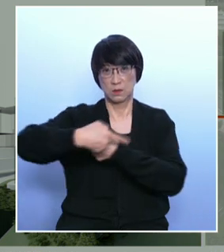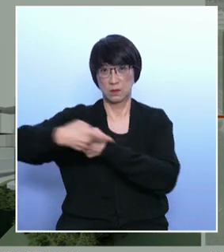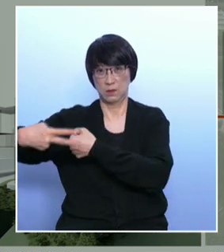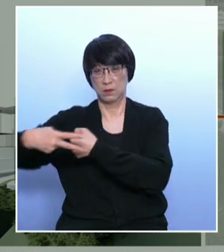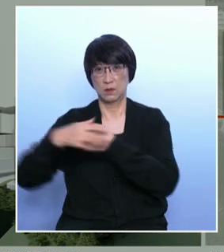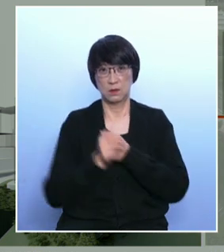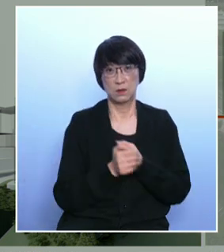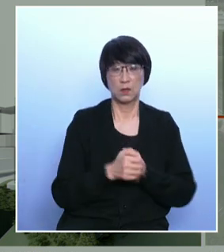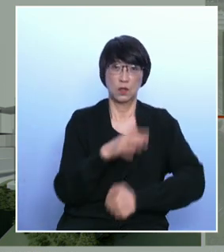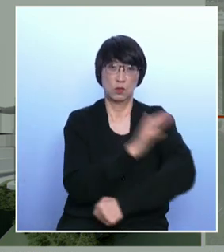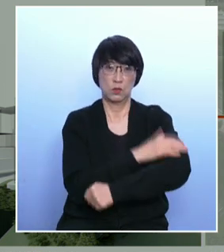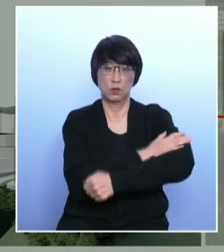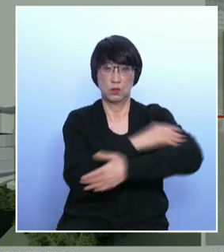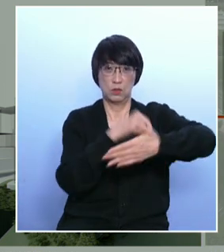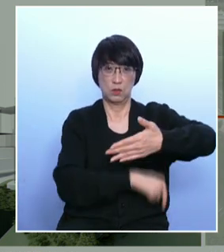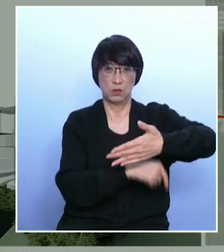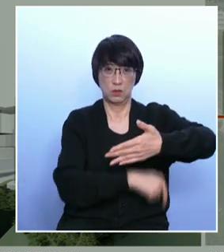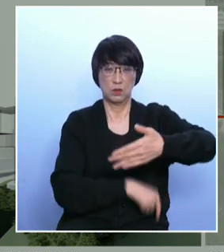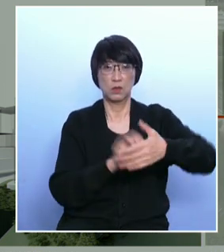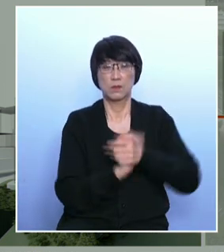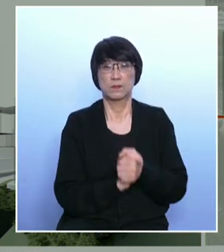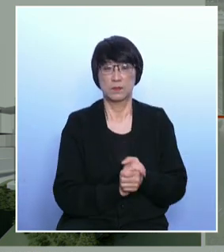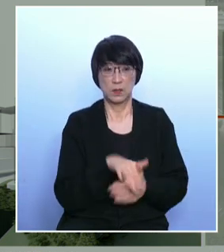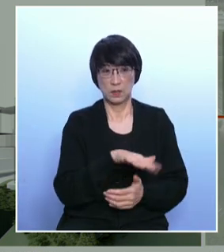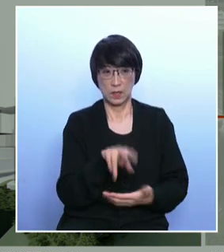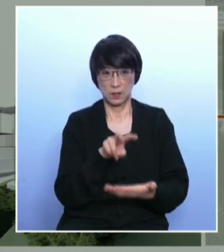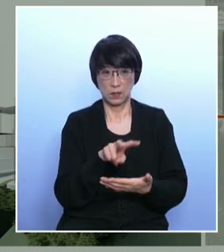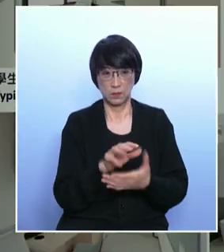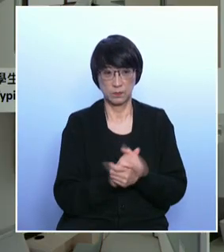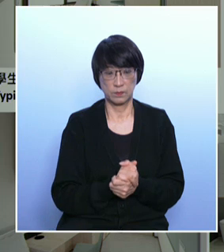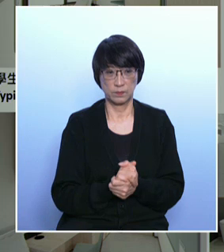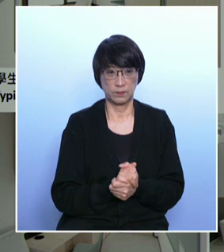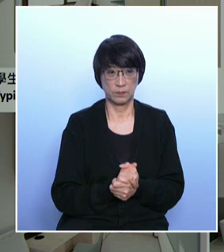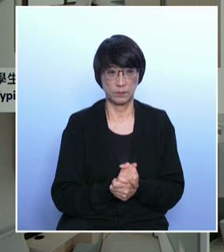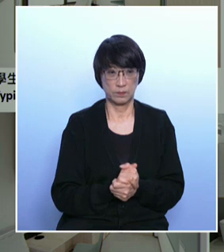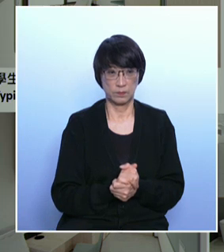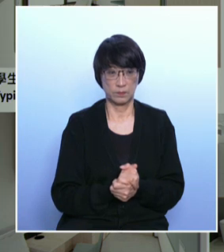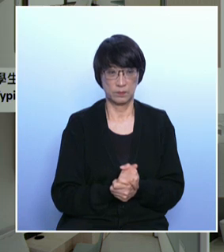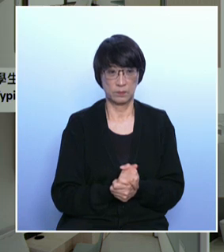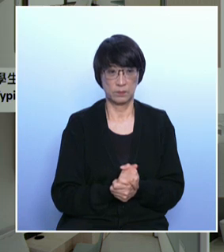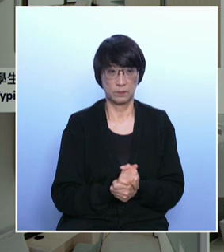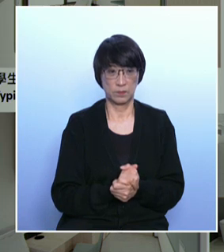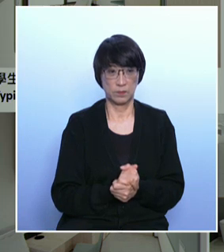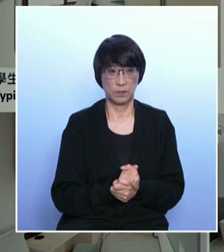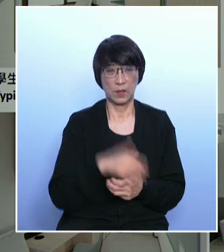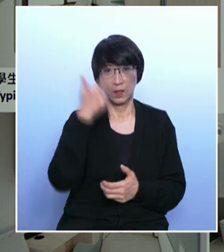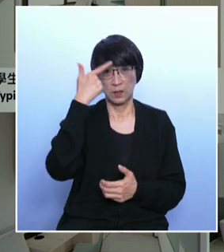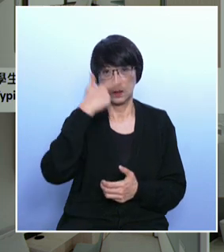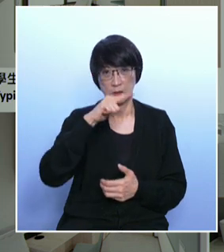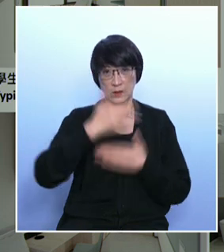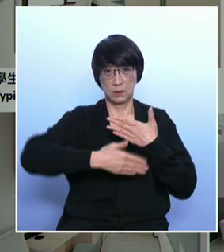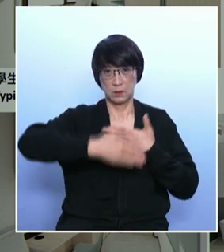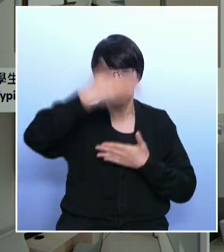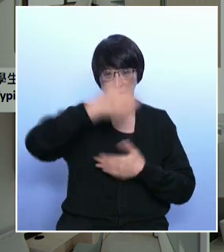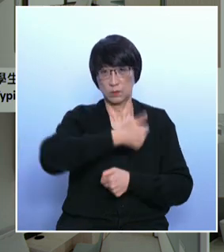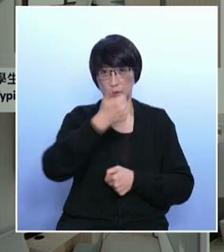Members can see the appearance of the buildings. You can see towers 1 and 2 in the picture.